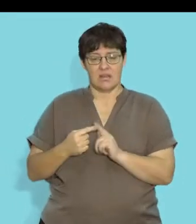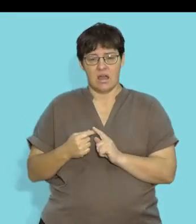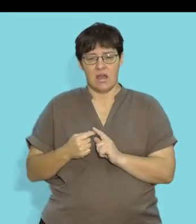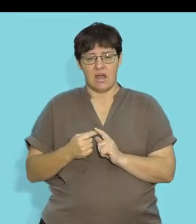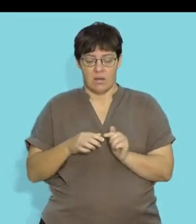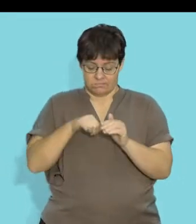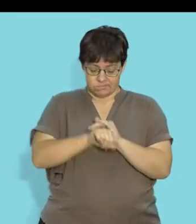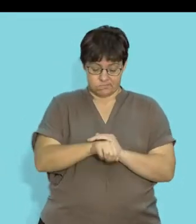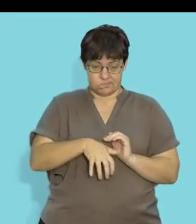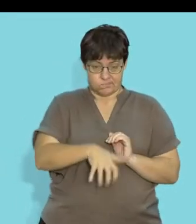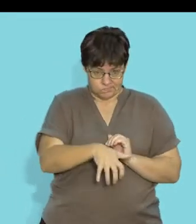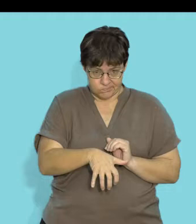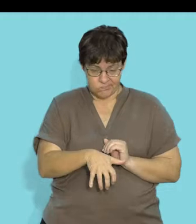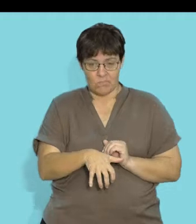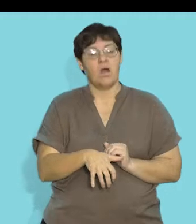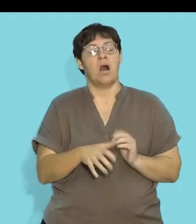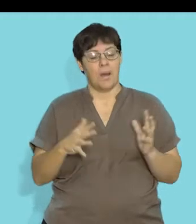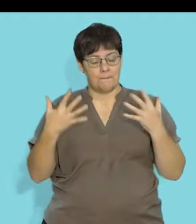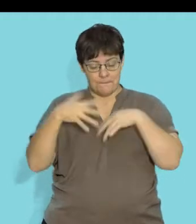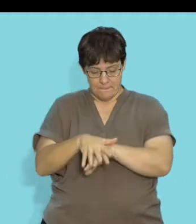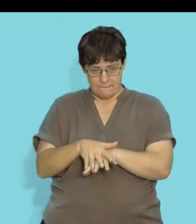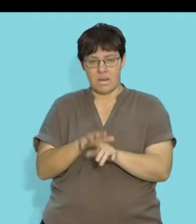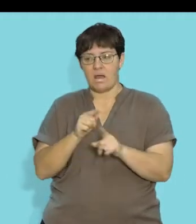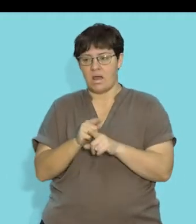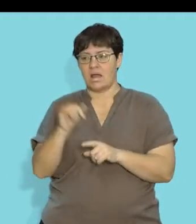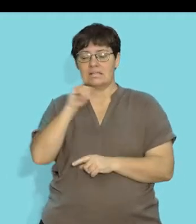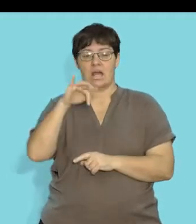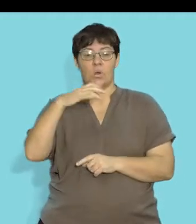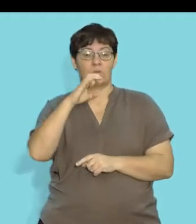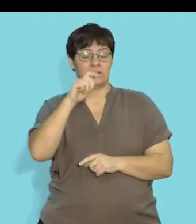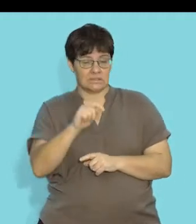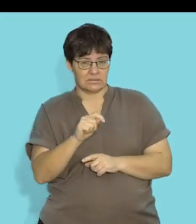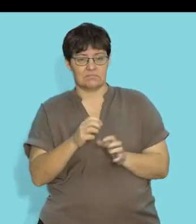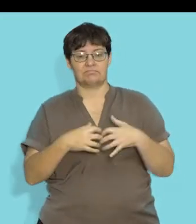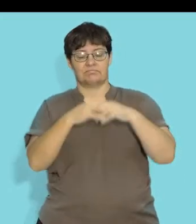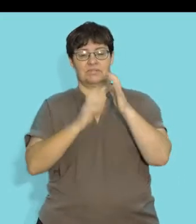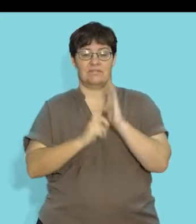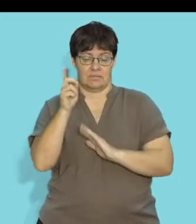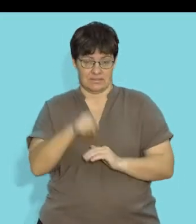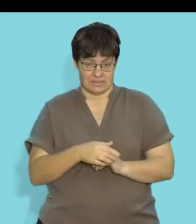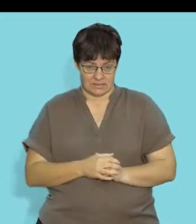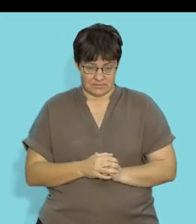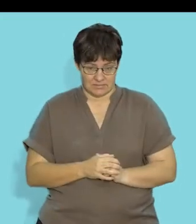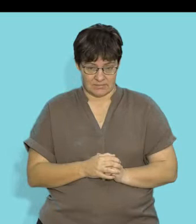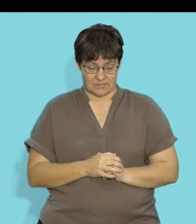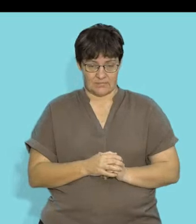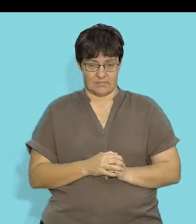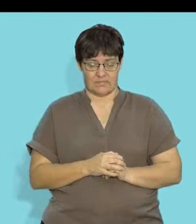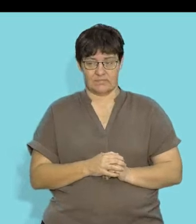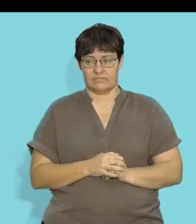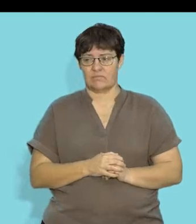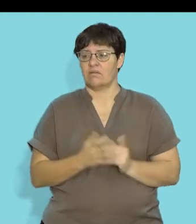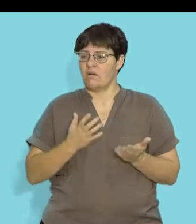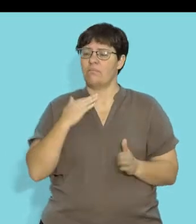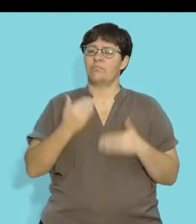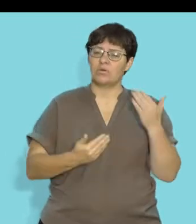happens after that, and the development of the zygote to the blastocyst. We also spend some time looking at the